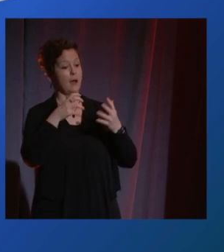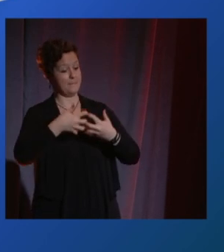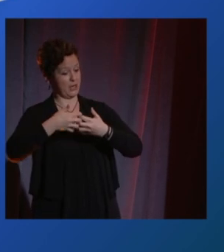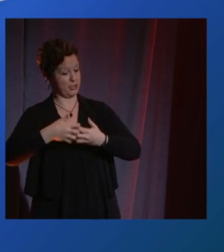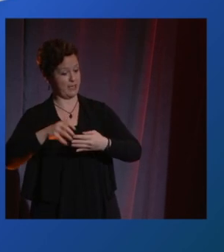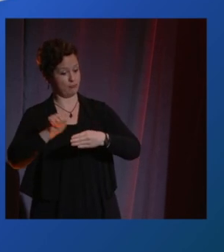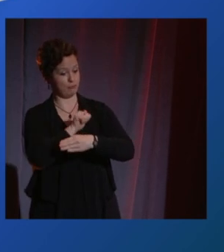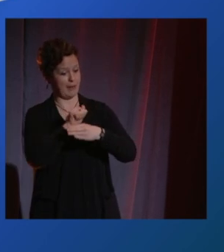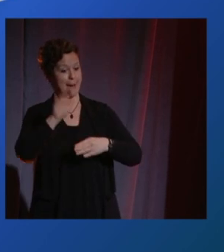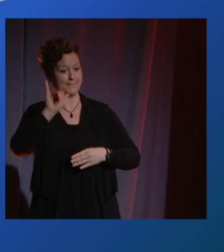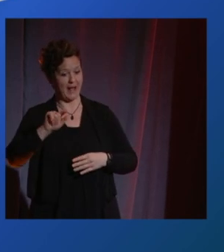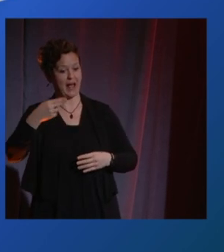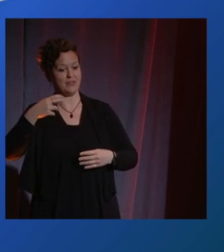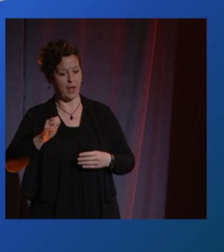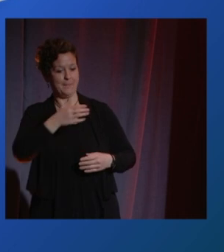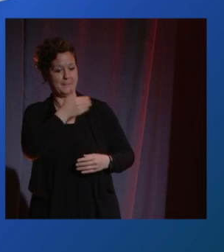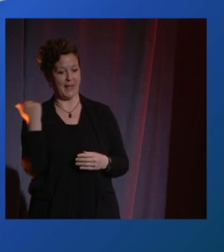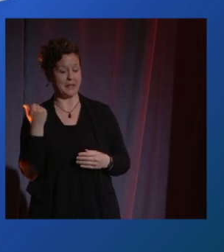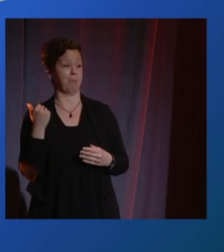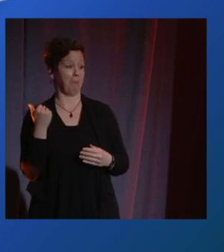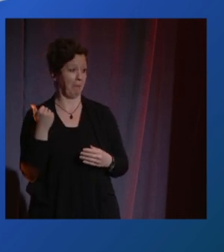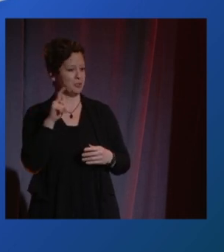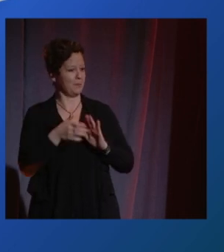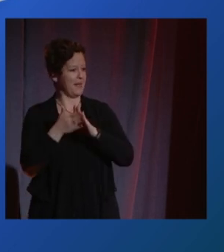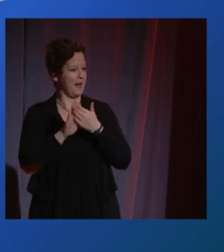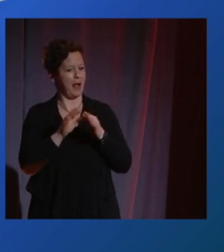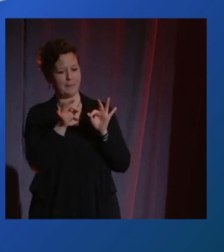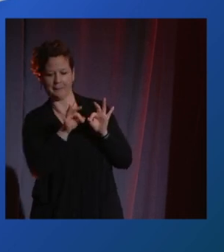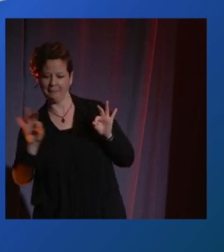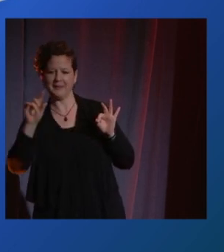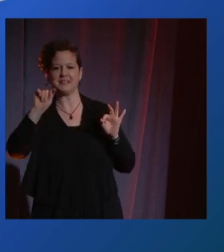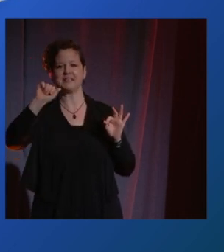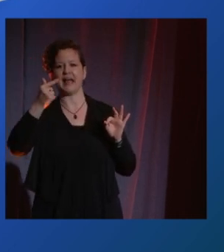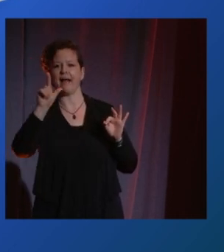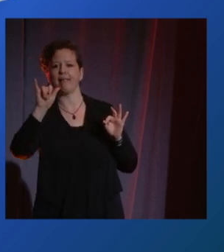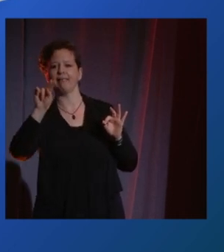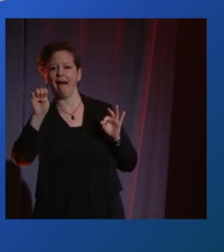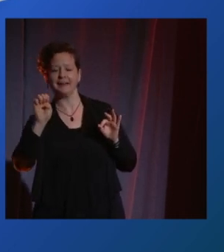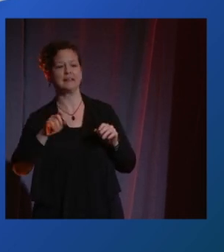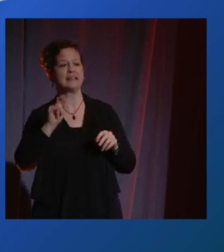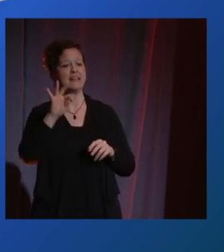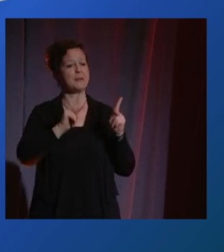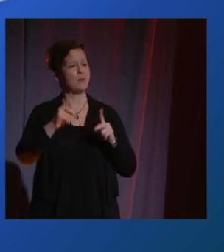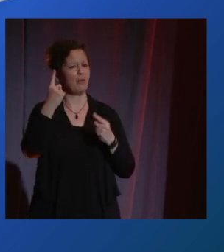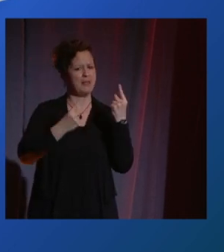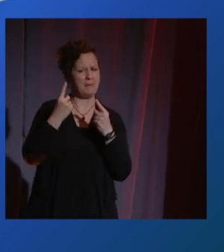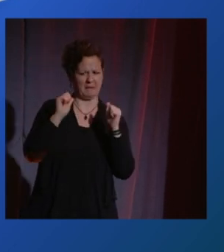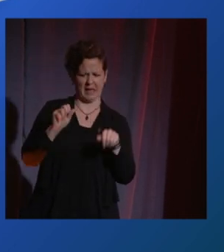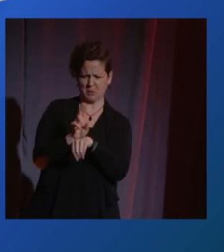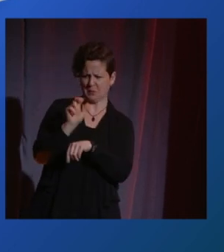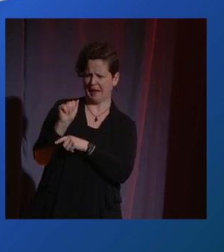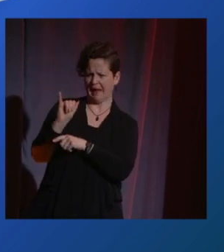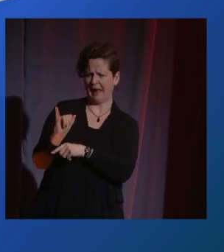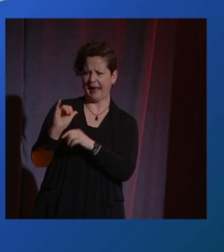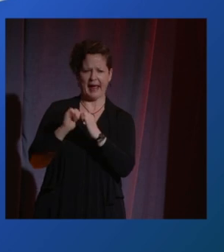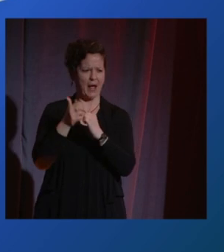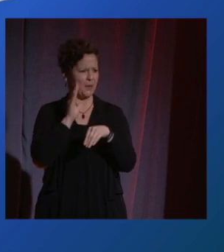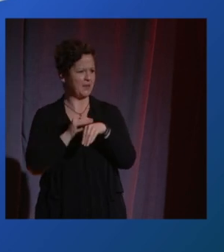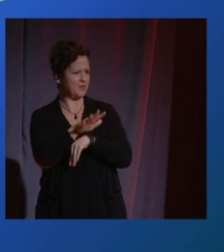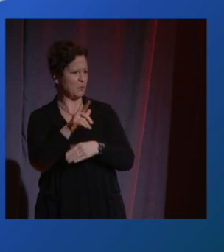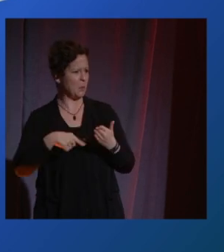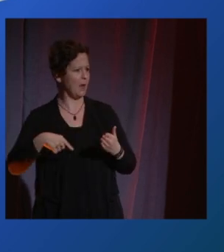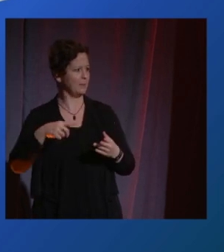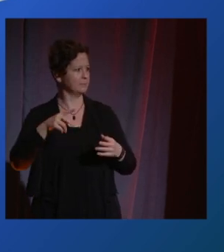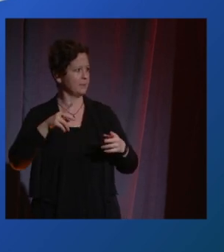a tagline for anybody asking about uh the repercussions of AI on the workforce and all of that